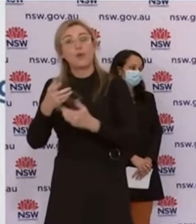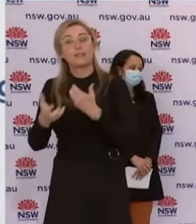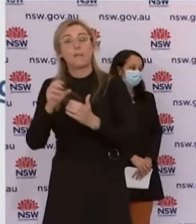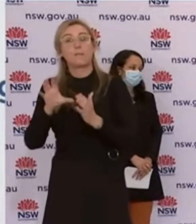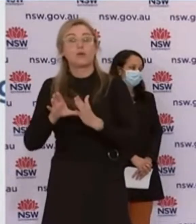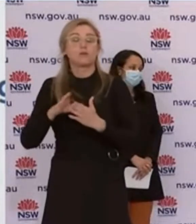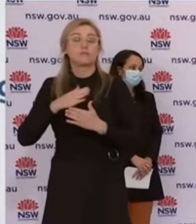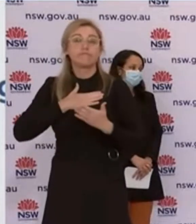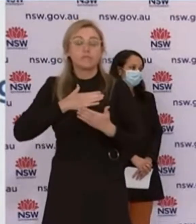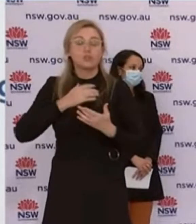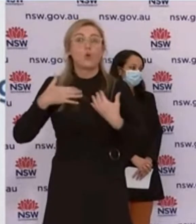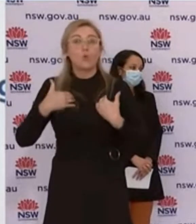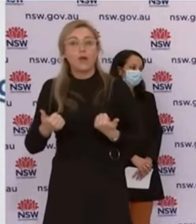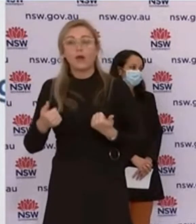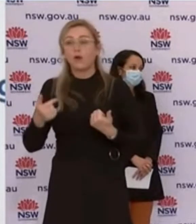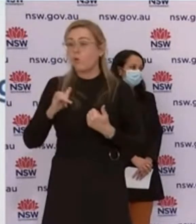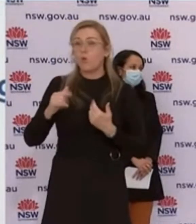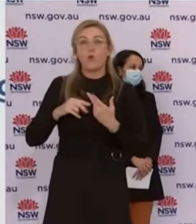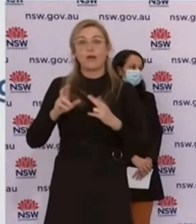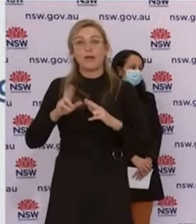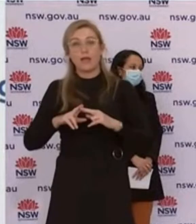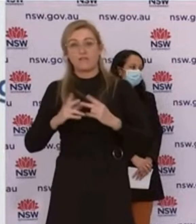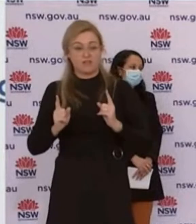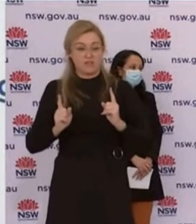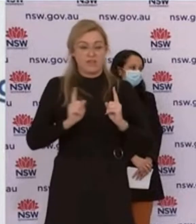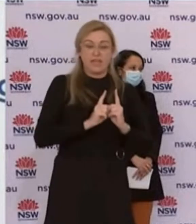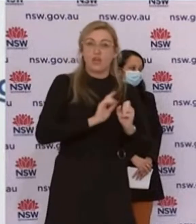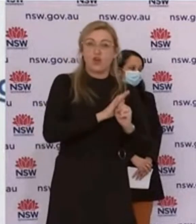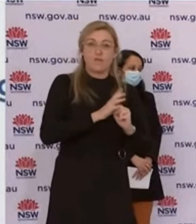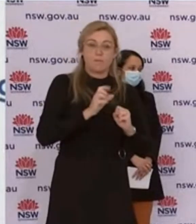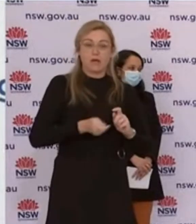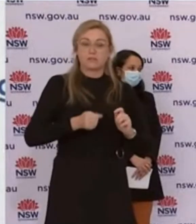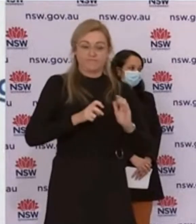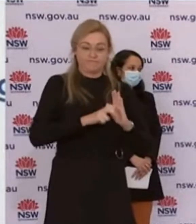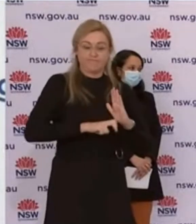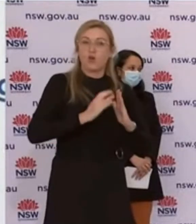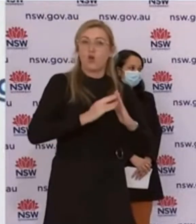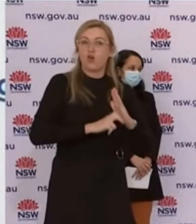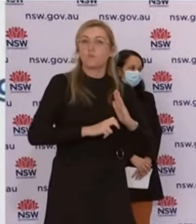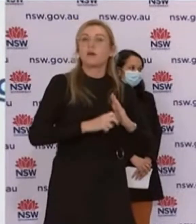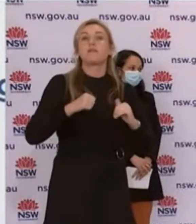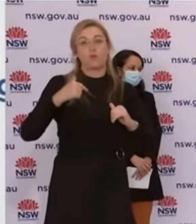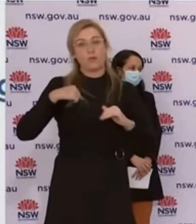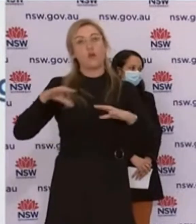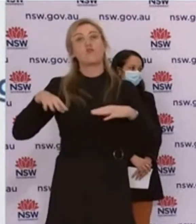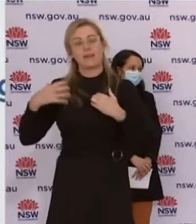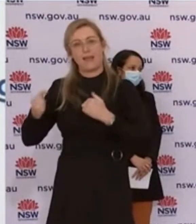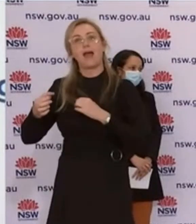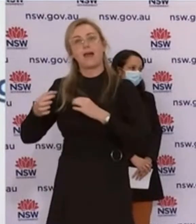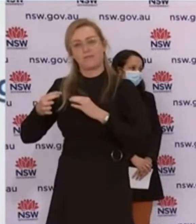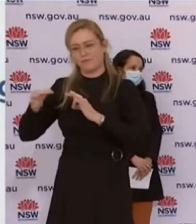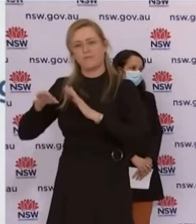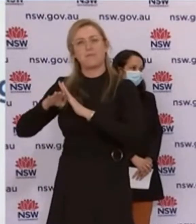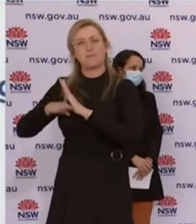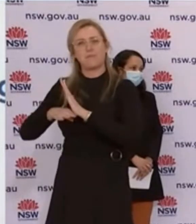unwell, if they're impacted by being a COVID close contact, there are already procedures in place to help them as individuals in terms